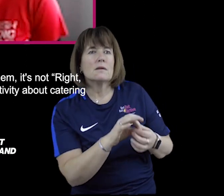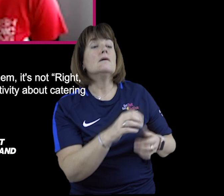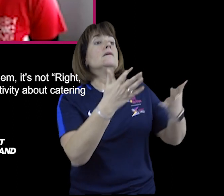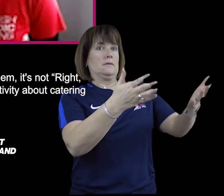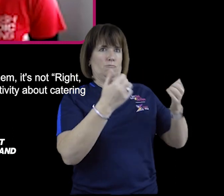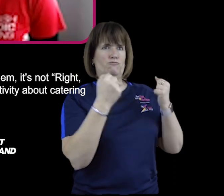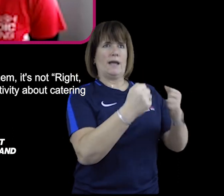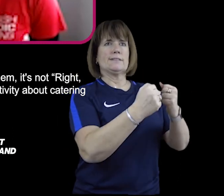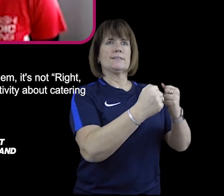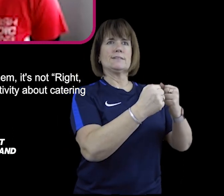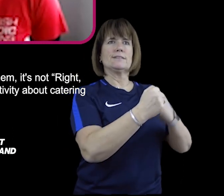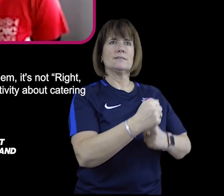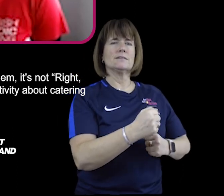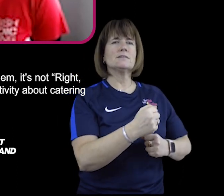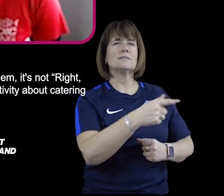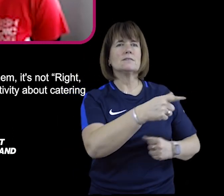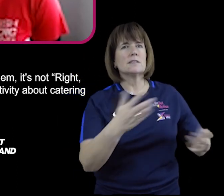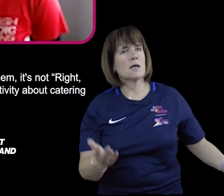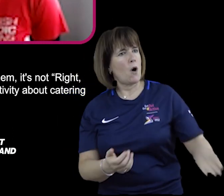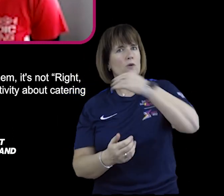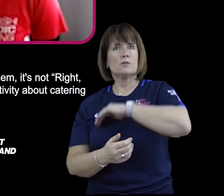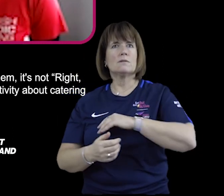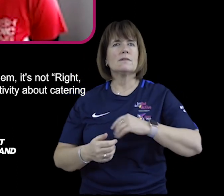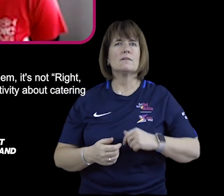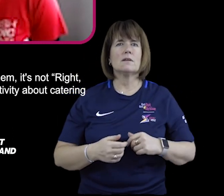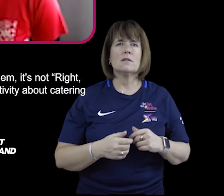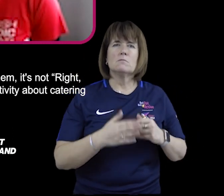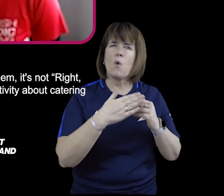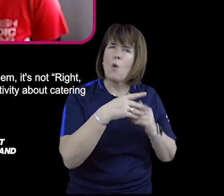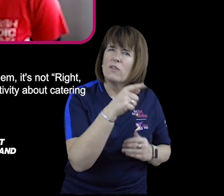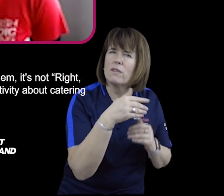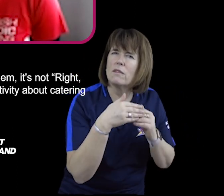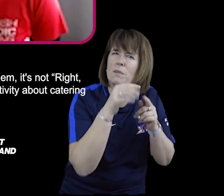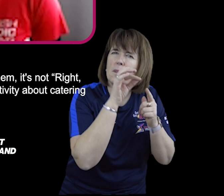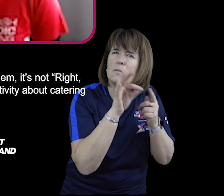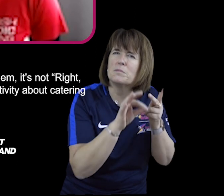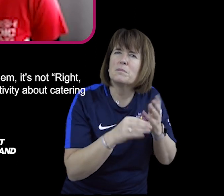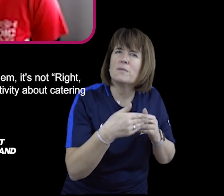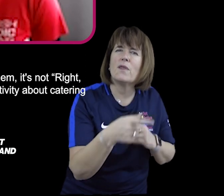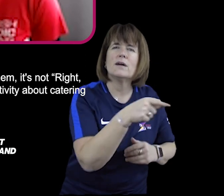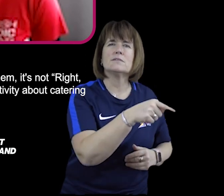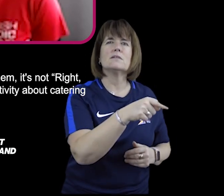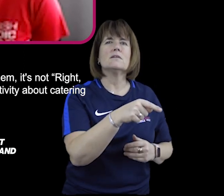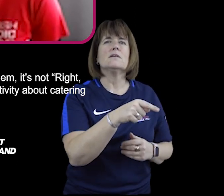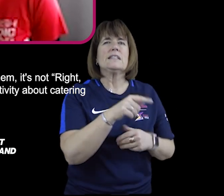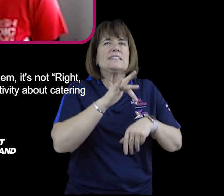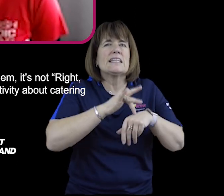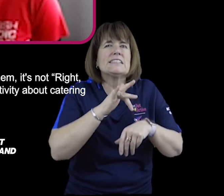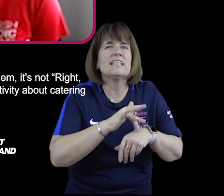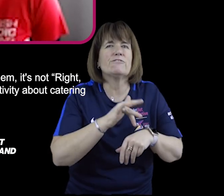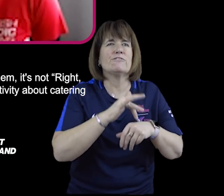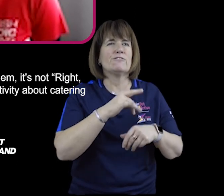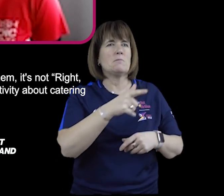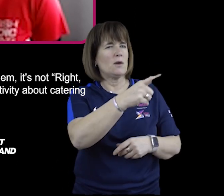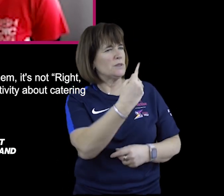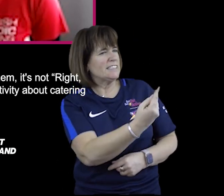know them. It's not a case of, right, let's get our poles, off we trot, off we go. It's much more than that in terms of that